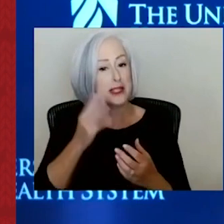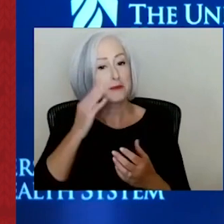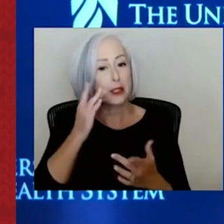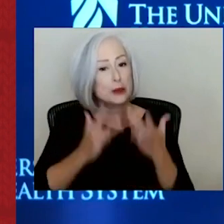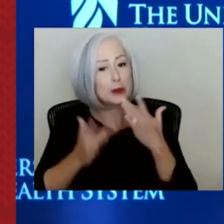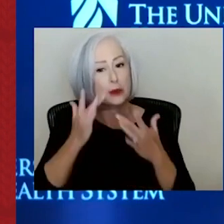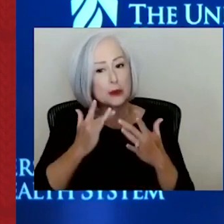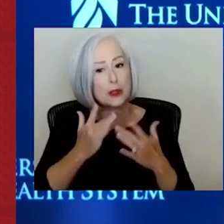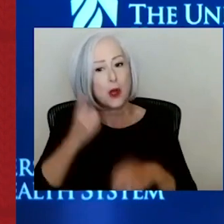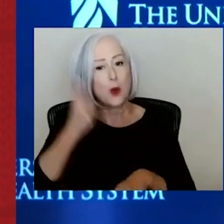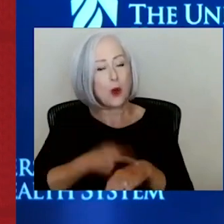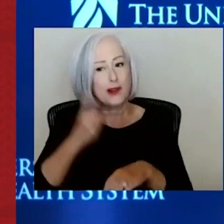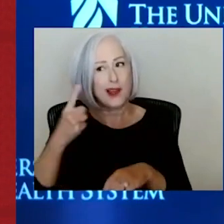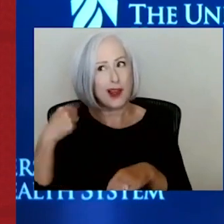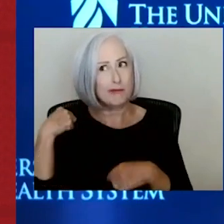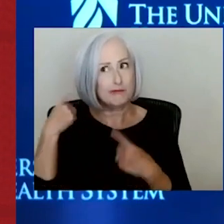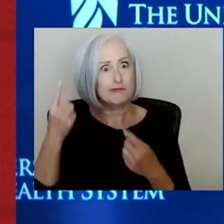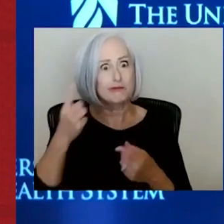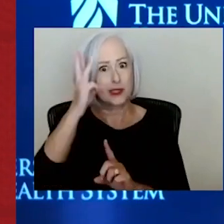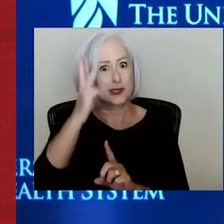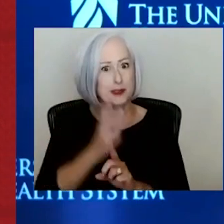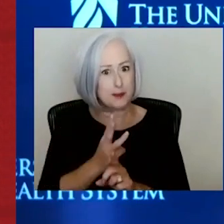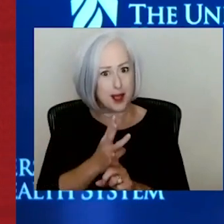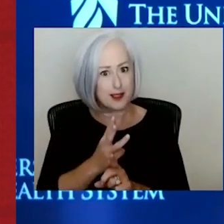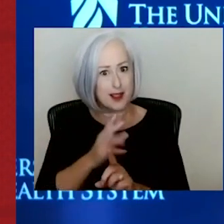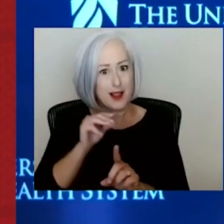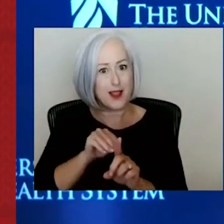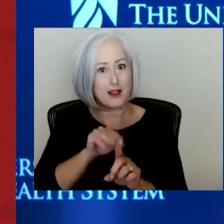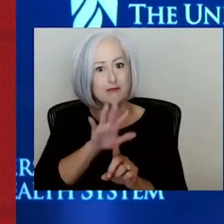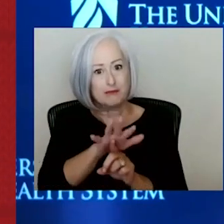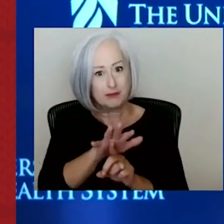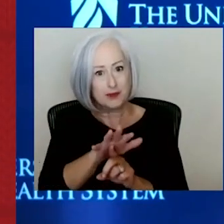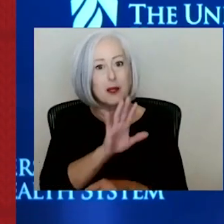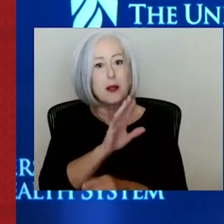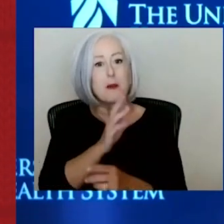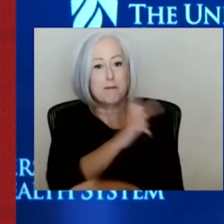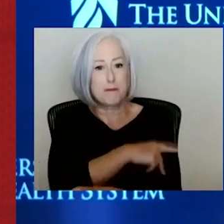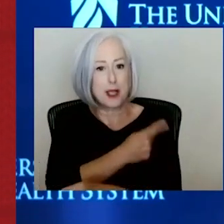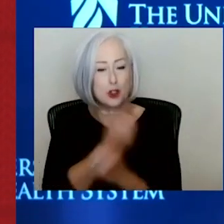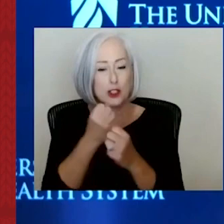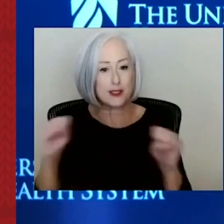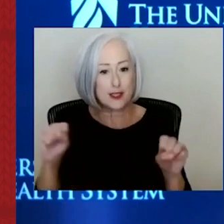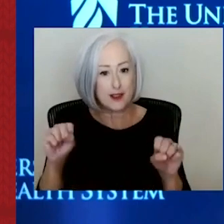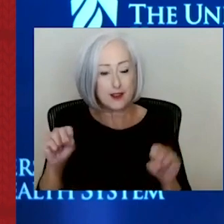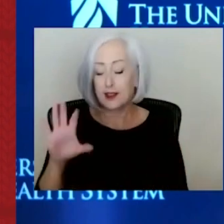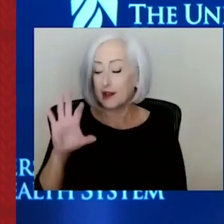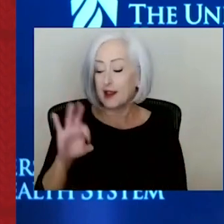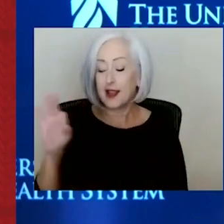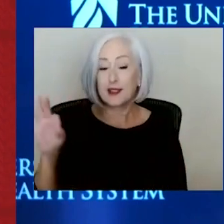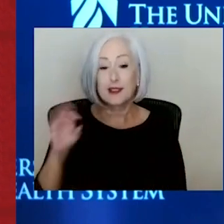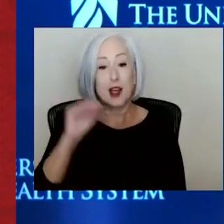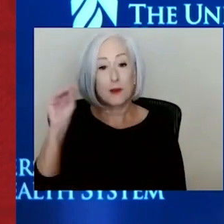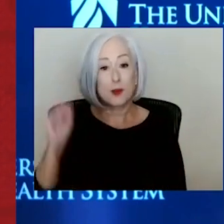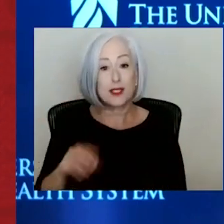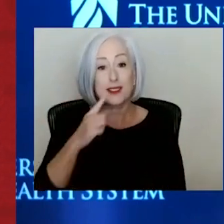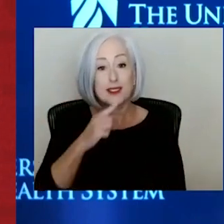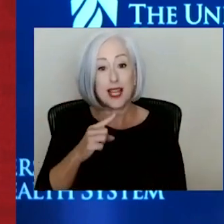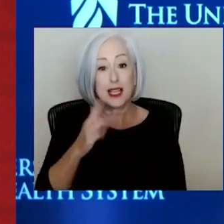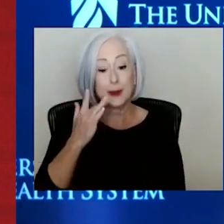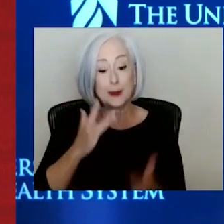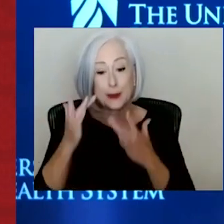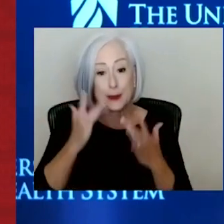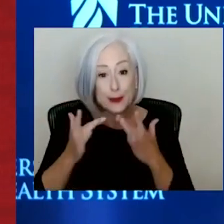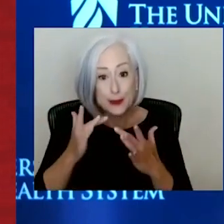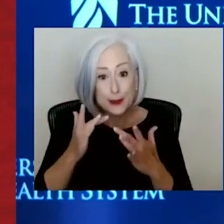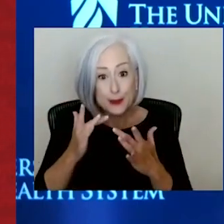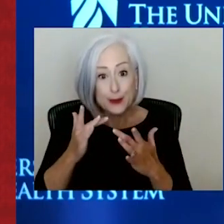shortage in the past 6 months that affected patient safety. 99% said a shortage forced them to purchase a